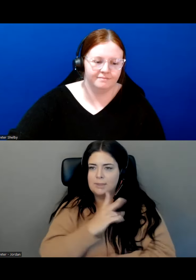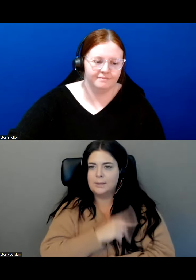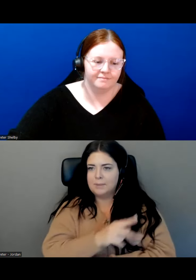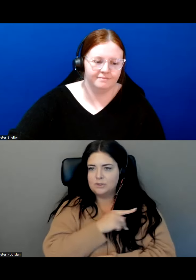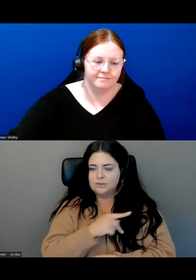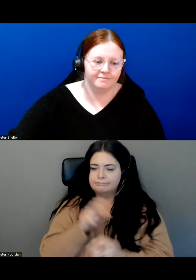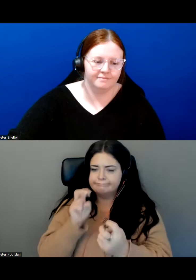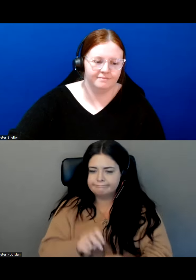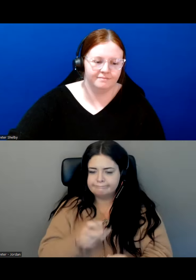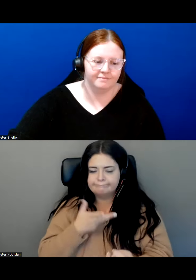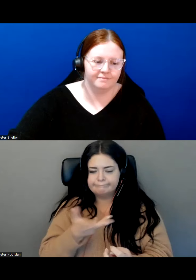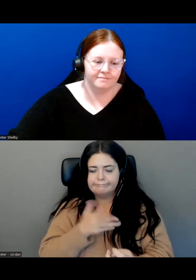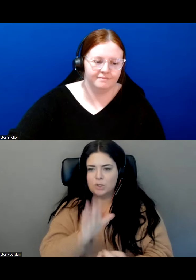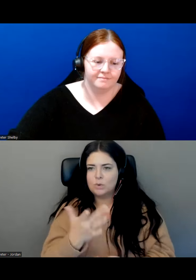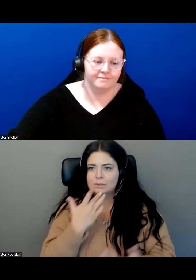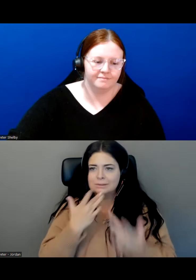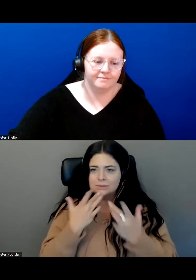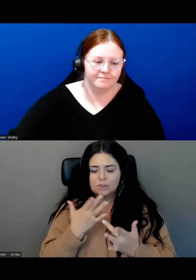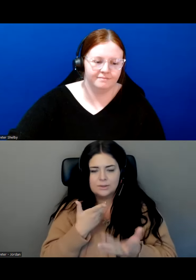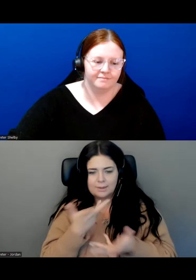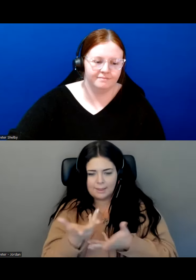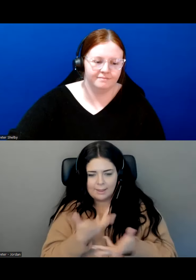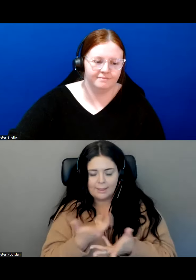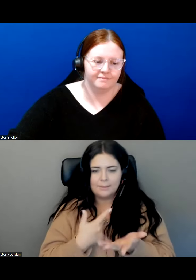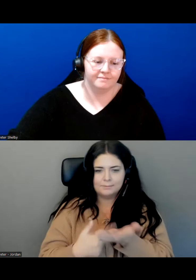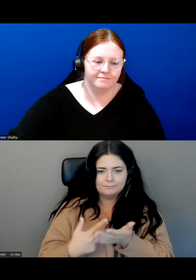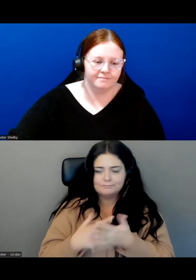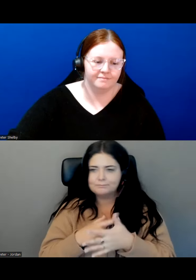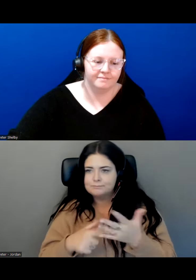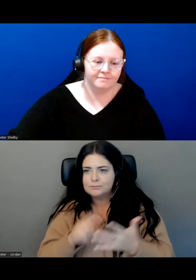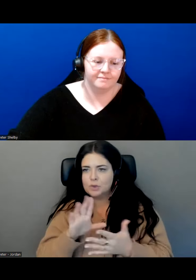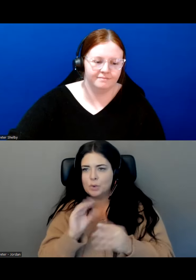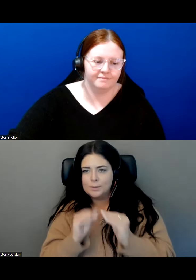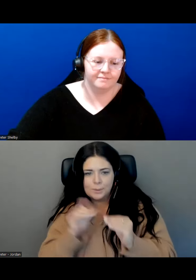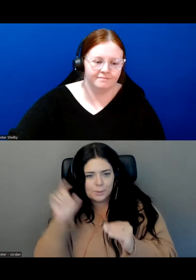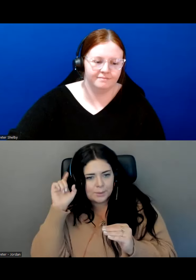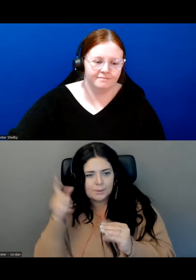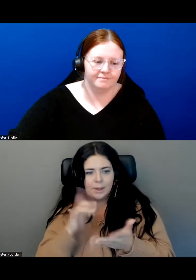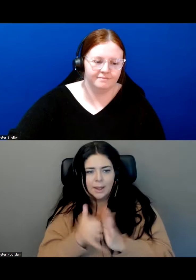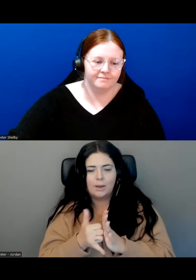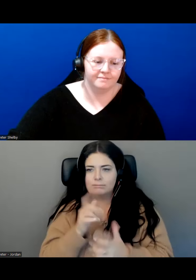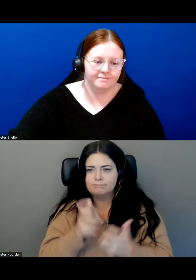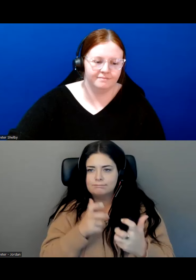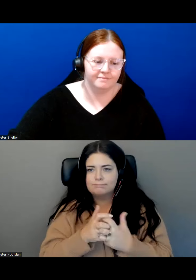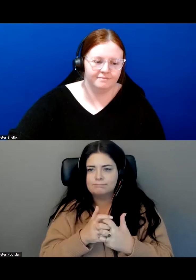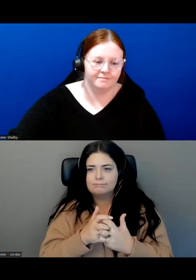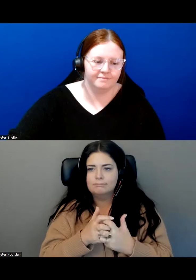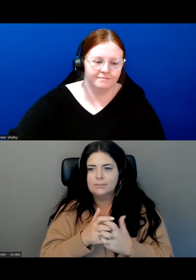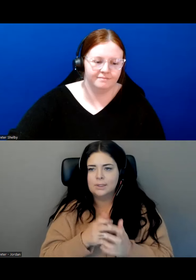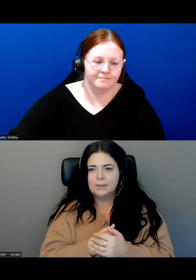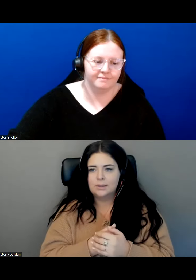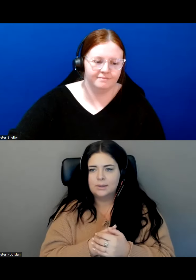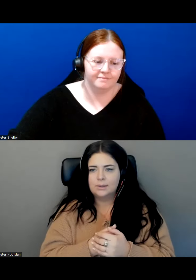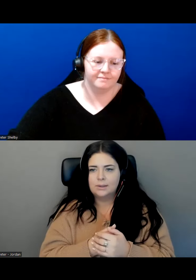that their hearing concerns are met, their devices are tuned perfectly for them, not just in one-on-one conversation, but